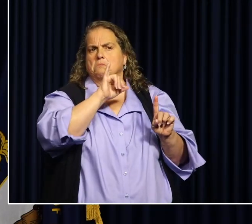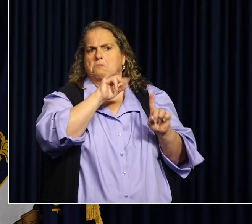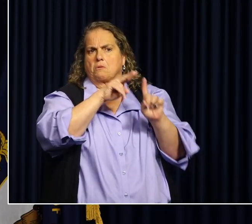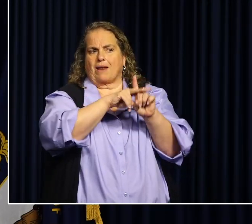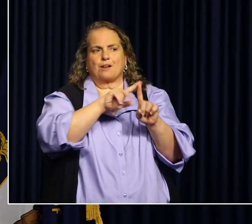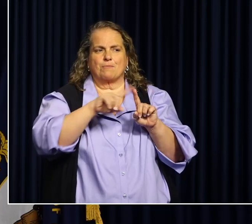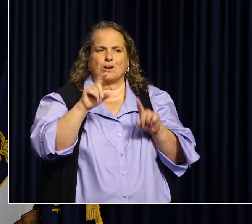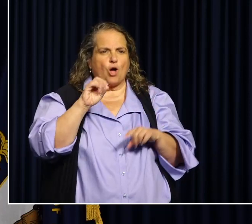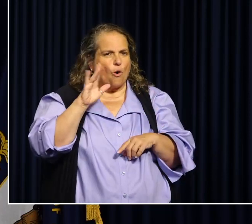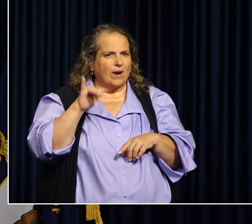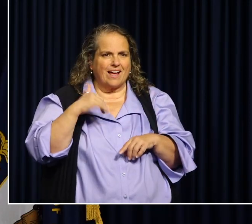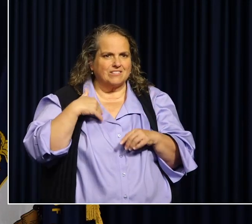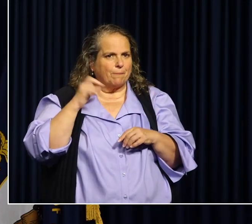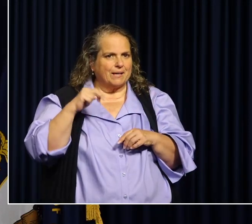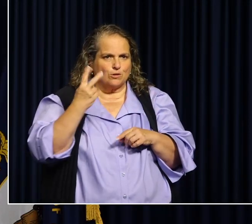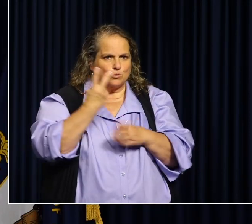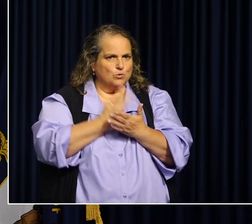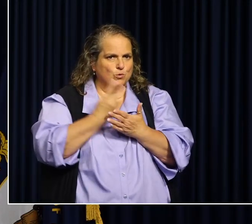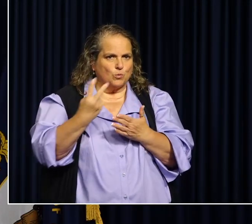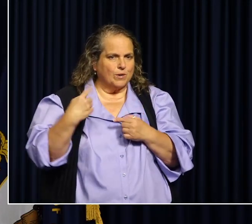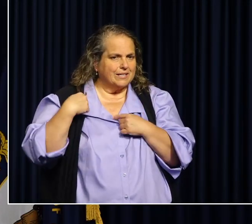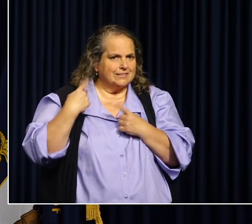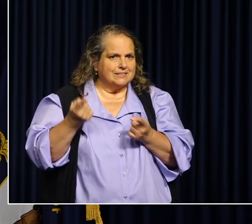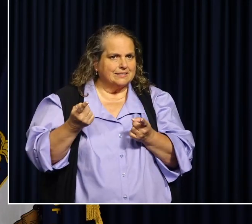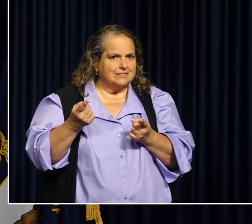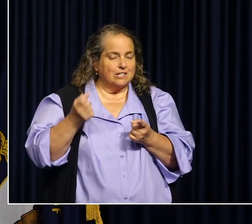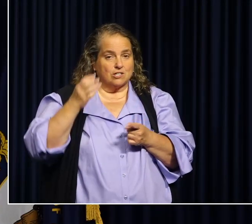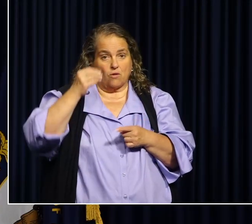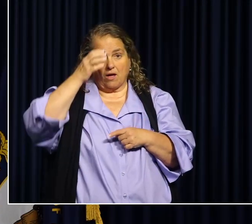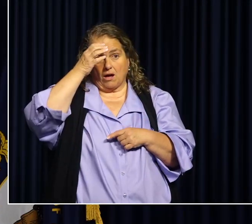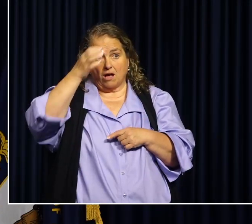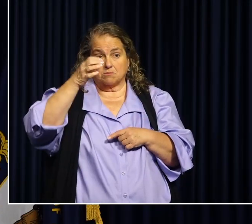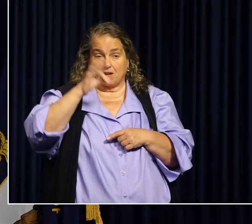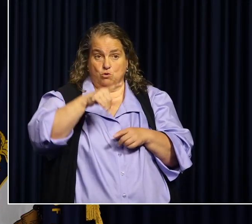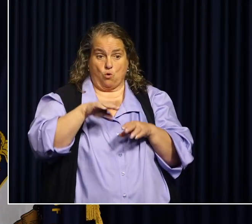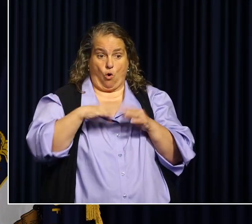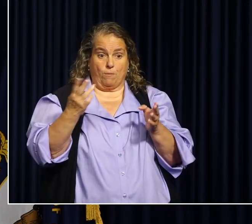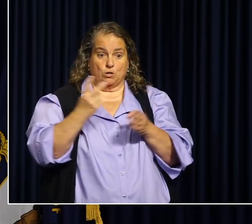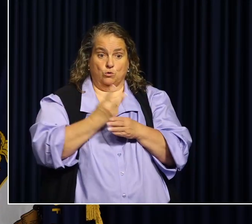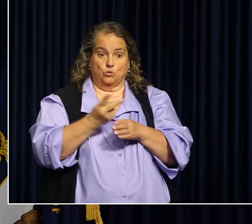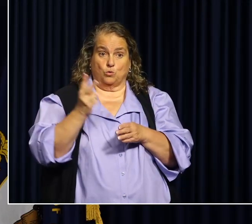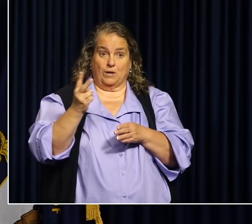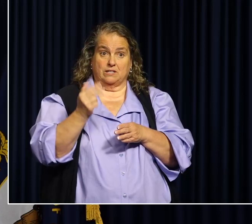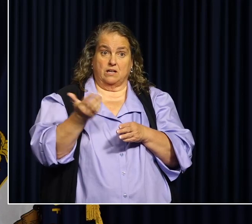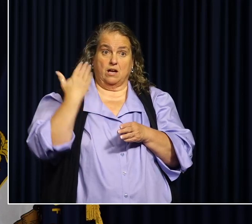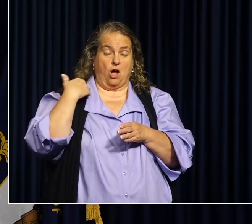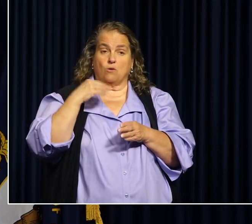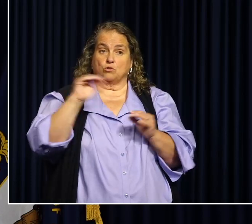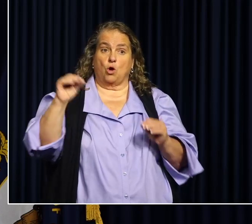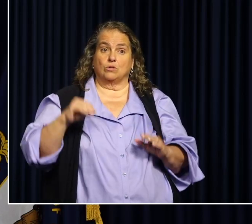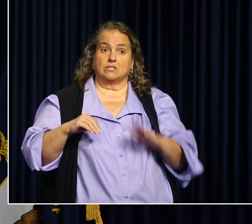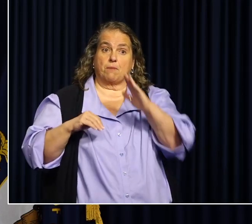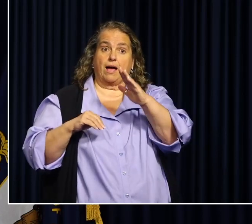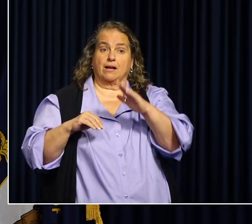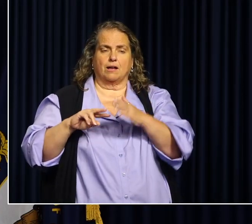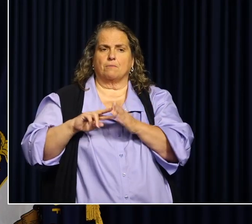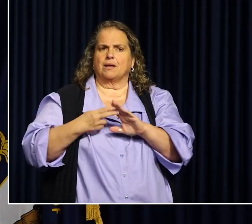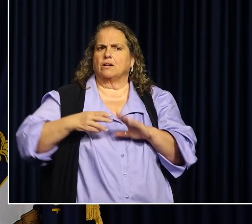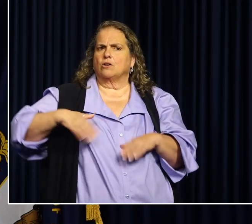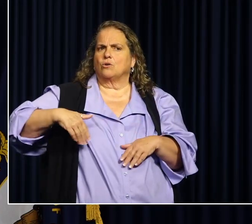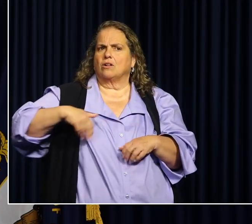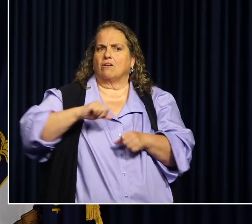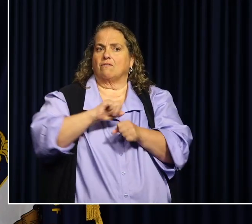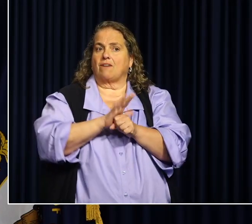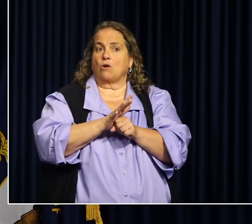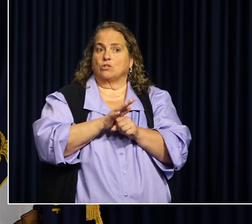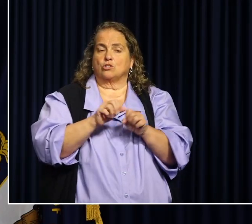2 weeks. And so the concept that if somebody opened 2 weeks ago and there's not a spike, that would mean that the virus all